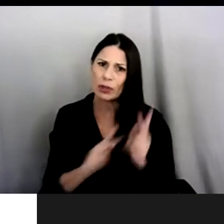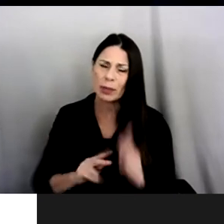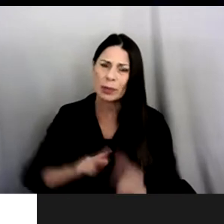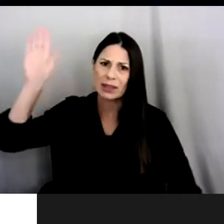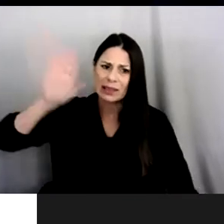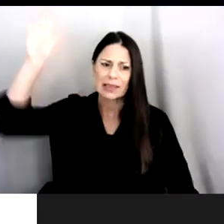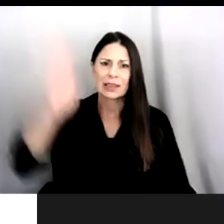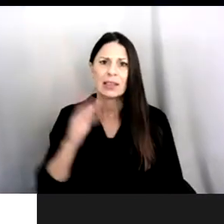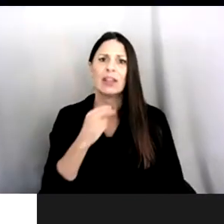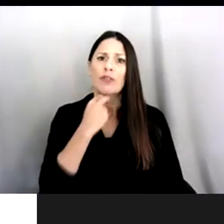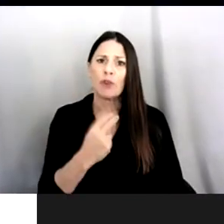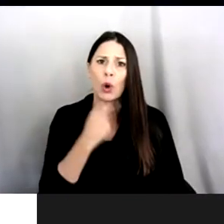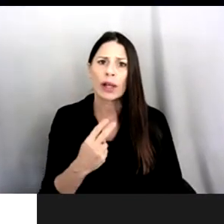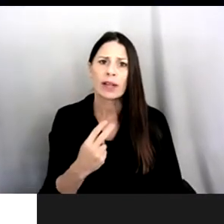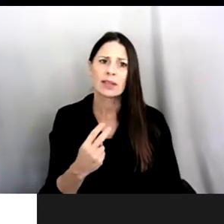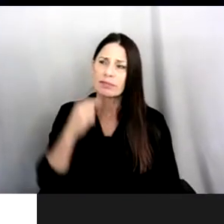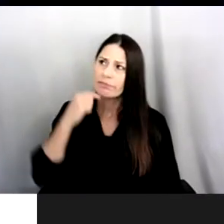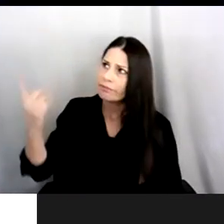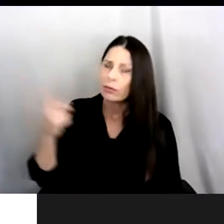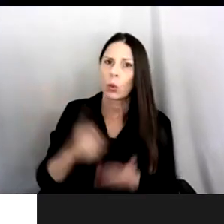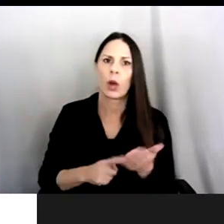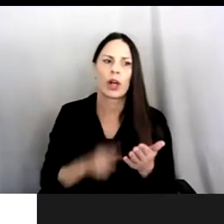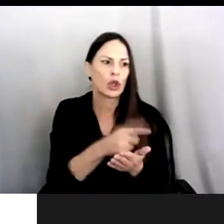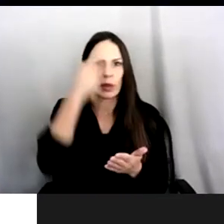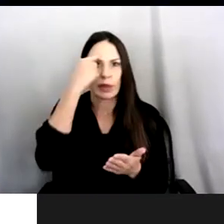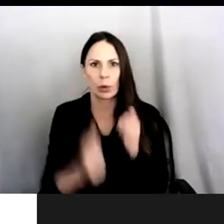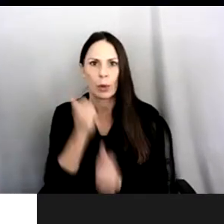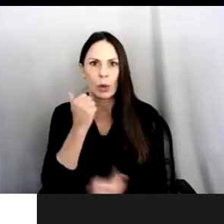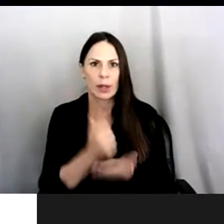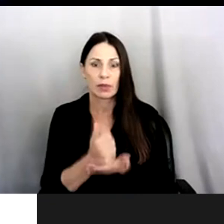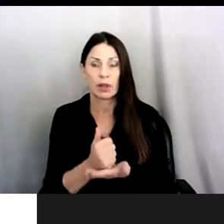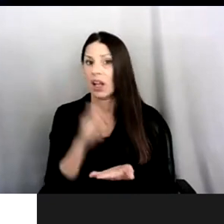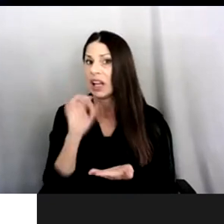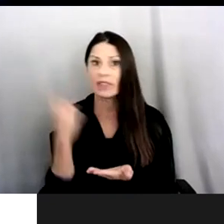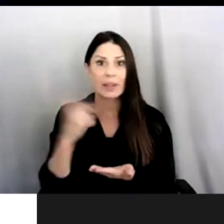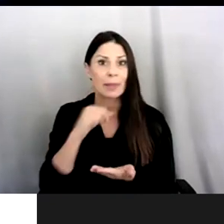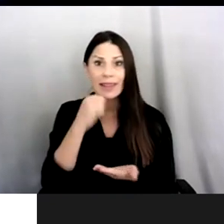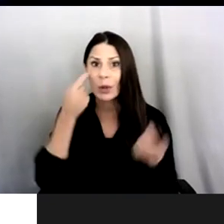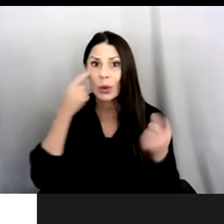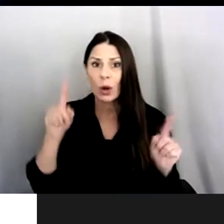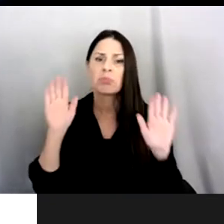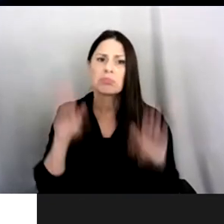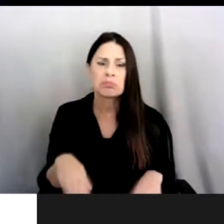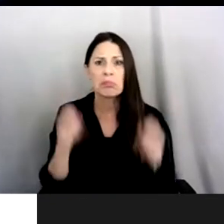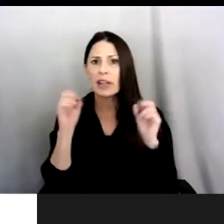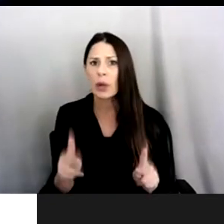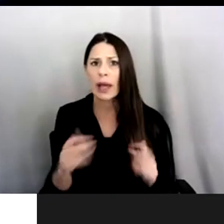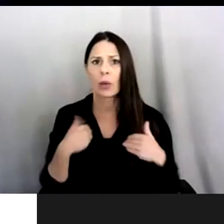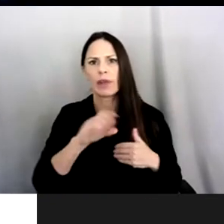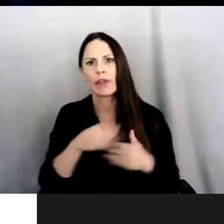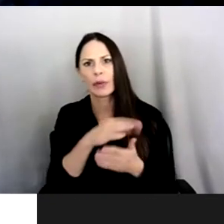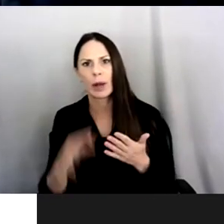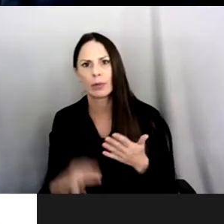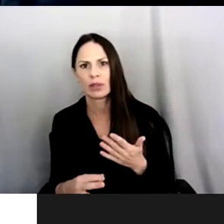most helpful for them. And if something doesn't work, that's okay. We have other options. Like I was saying earlier, the